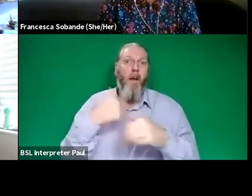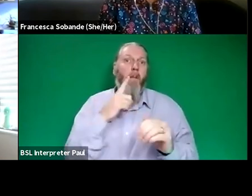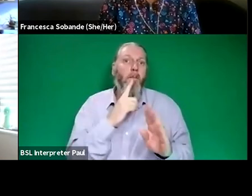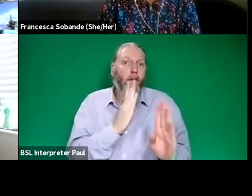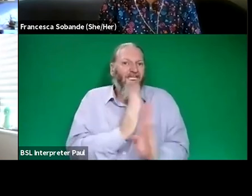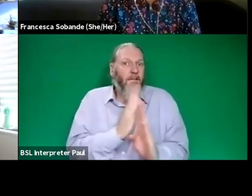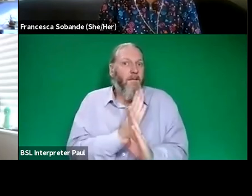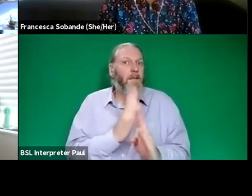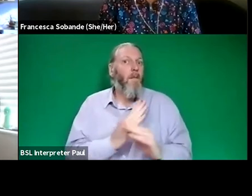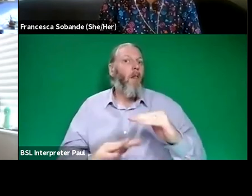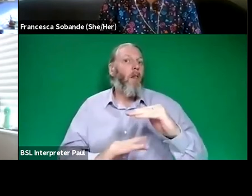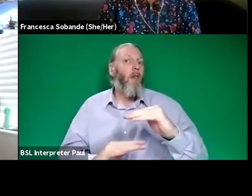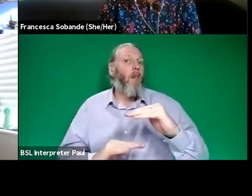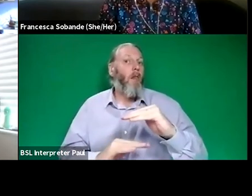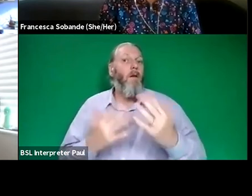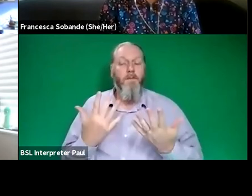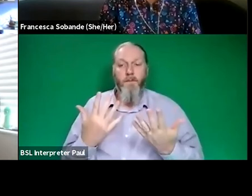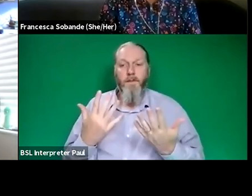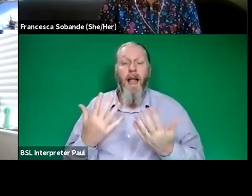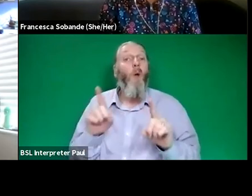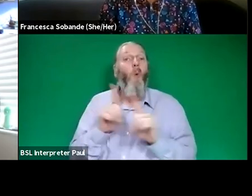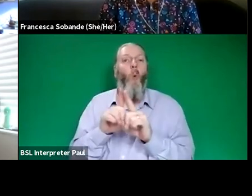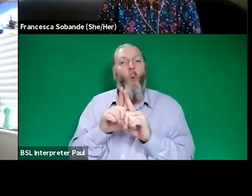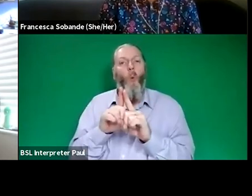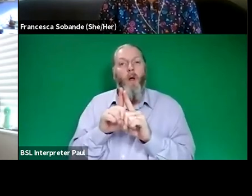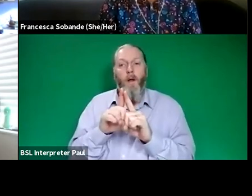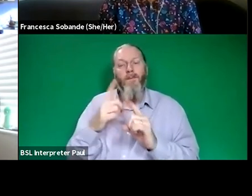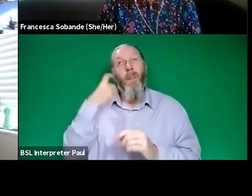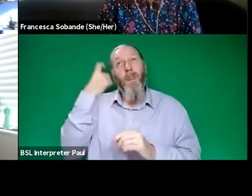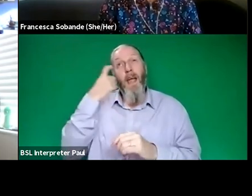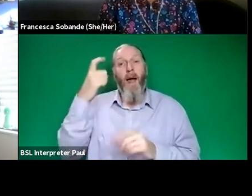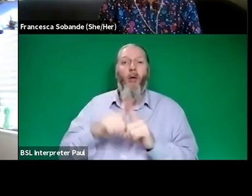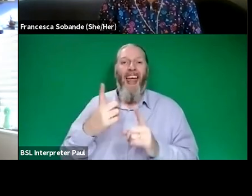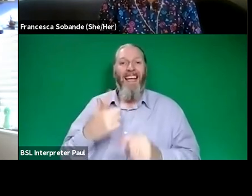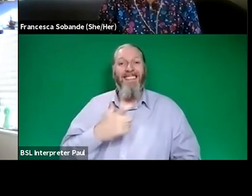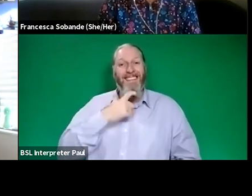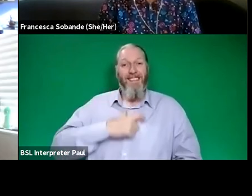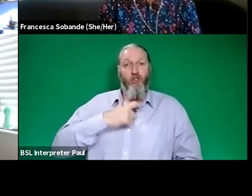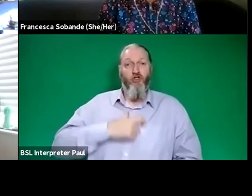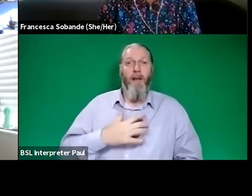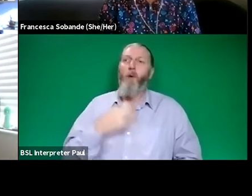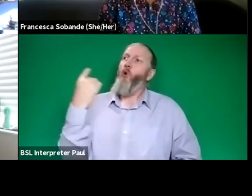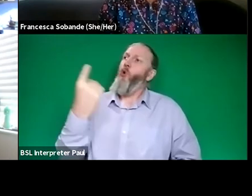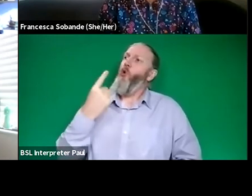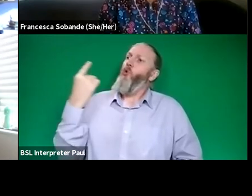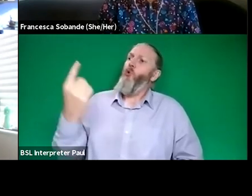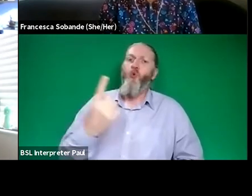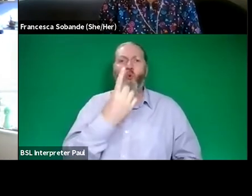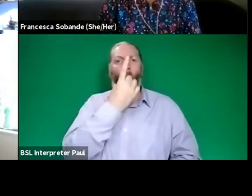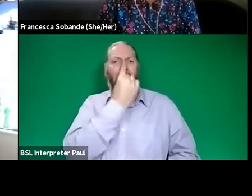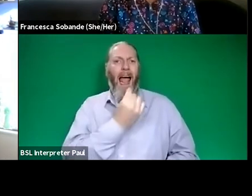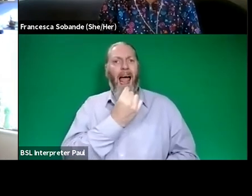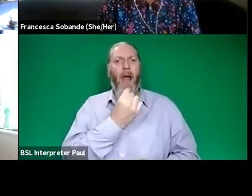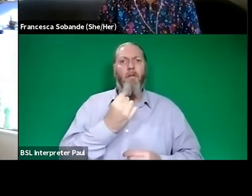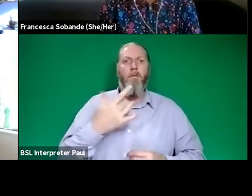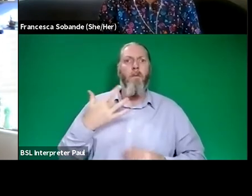people, and I'm thinking about this in relation to how we think about citizenship, how we think about who gets to claim ownership, who gets to exist within the world in